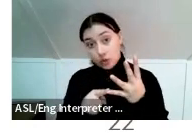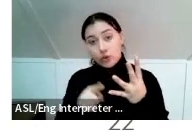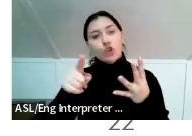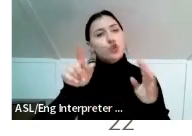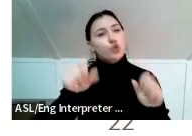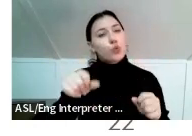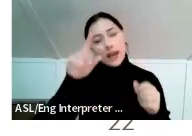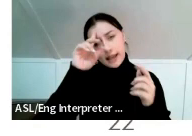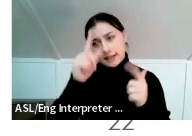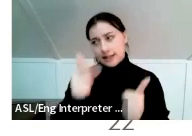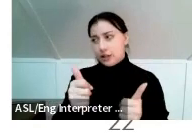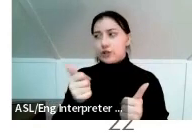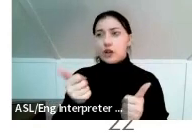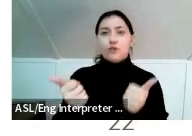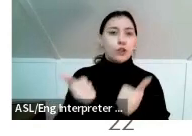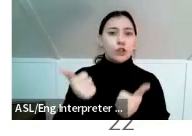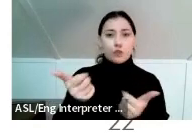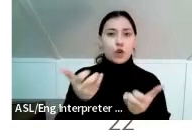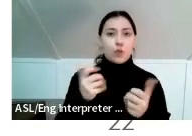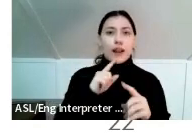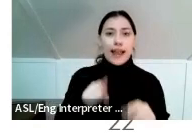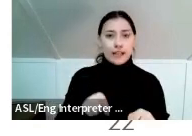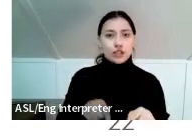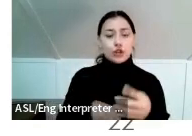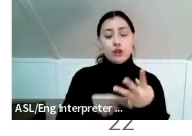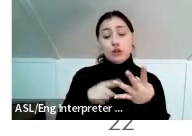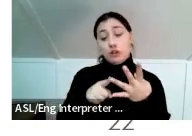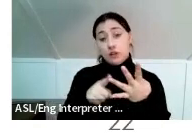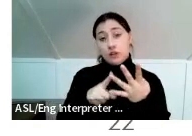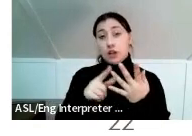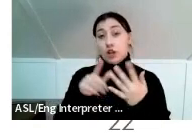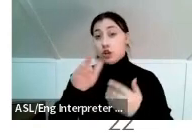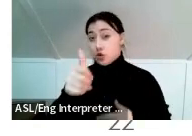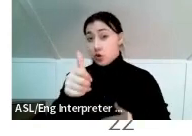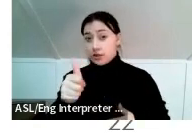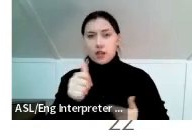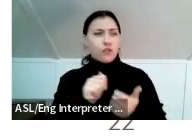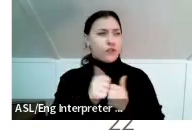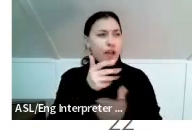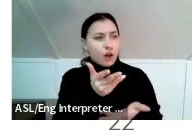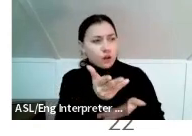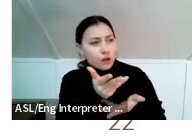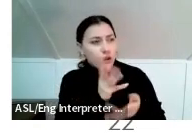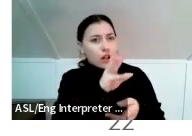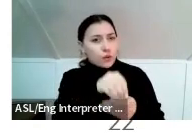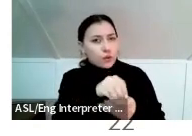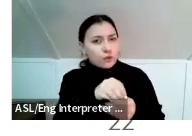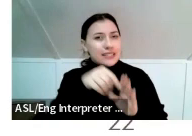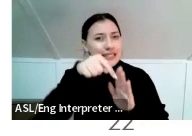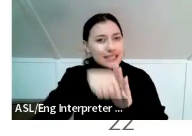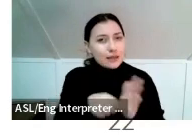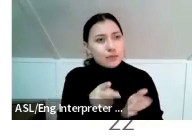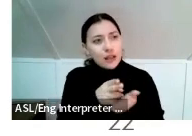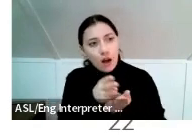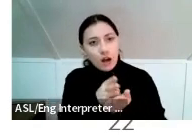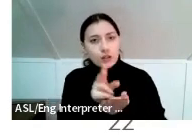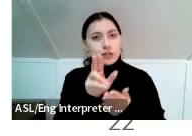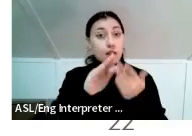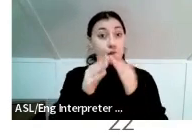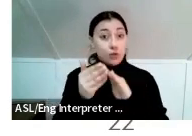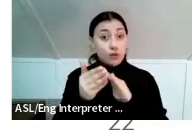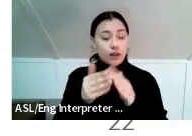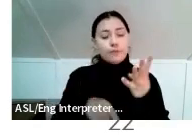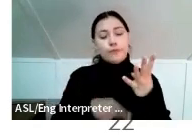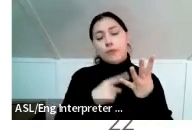following sections. One, how does the applicant engage their community deeply and authentically? Or two, how does